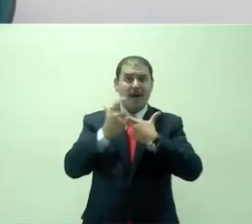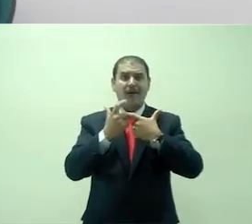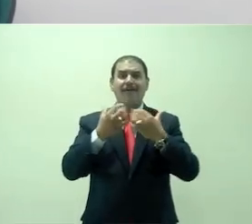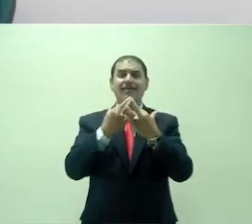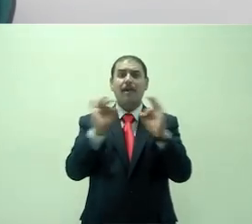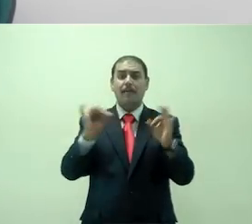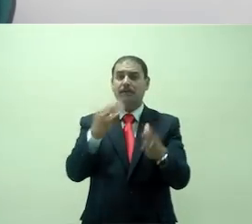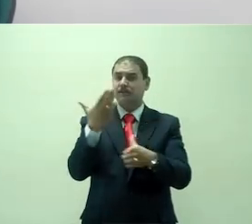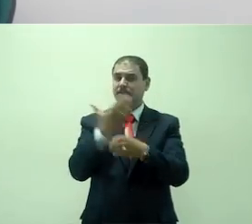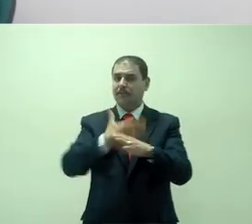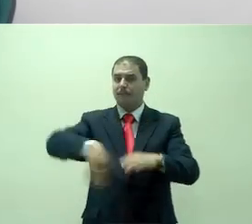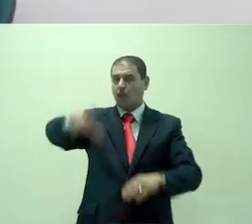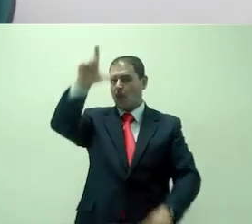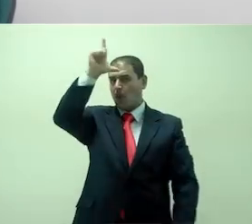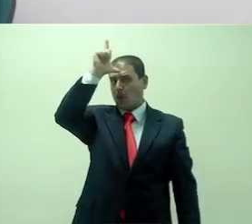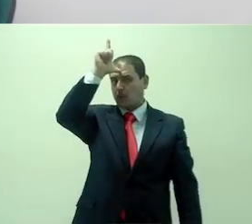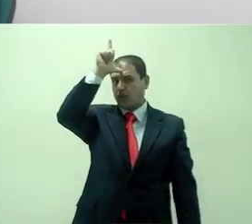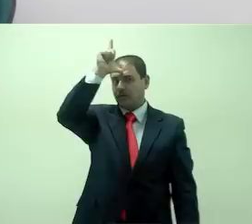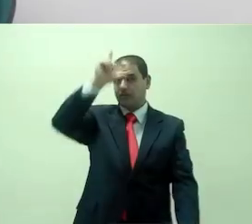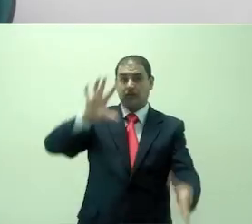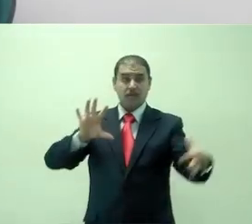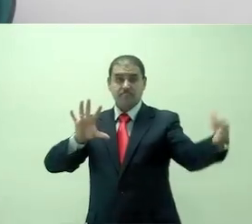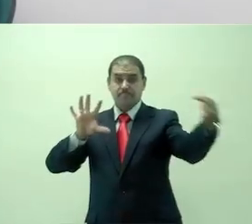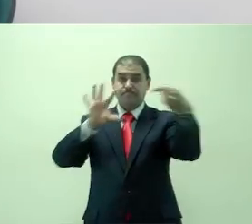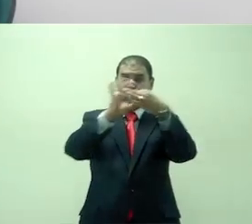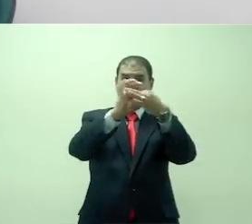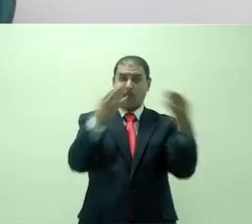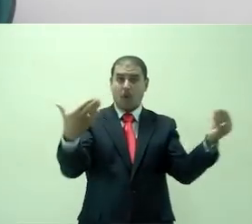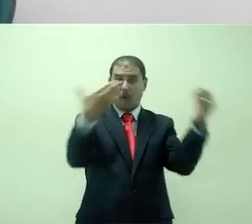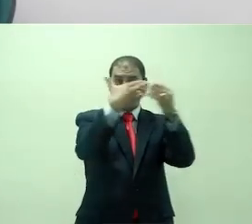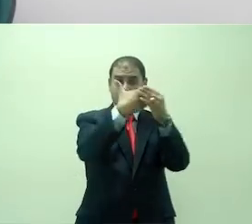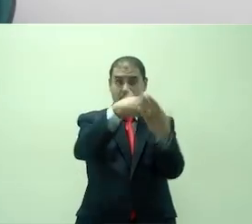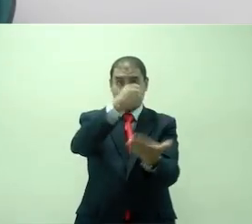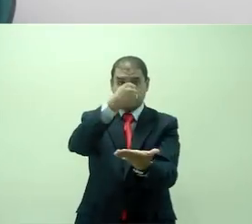annulment of the old law for the welfare of the disabled in